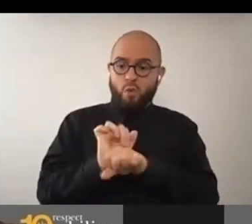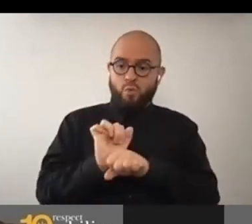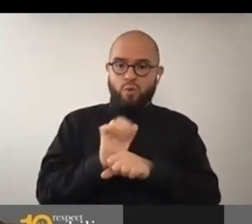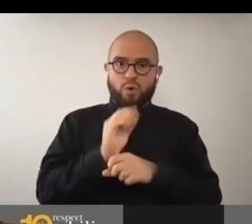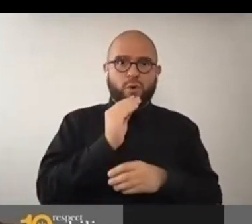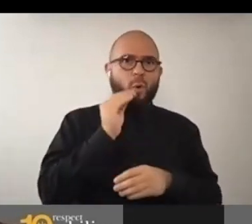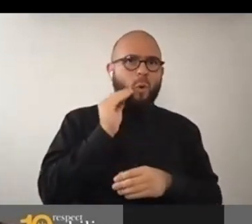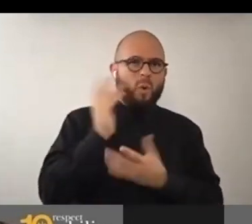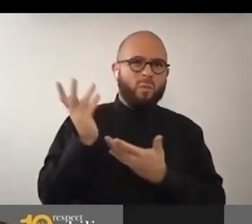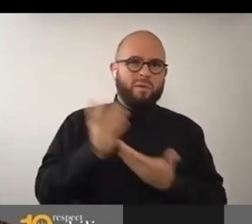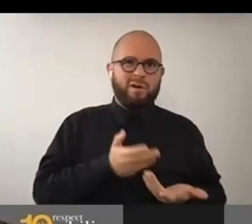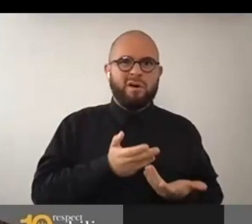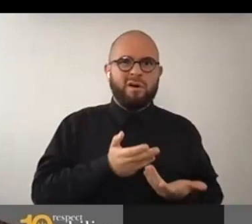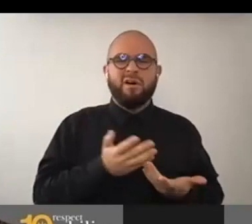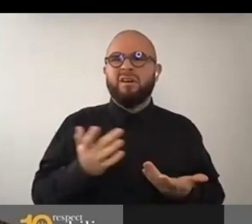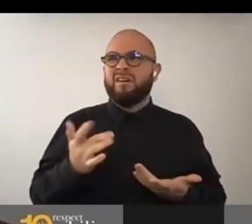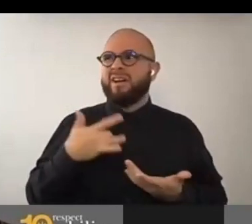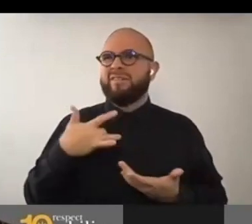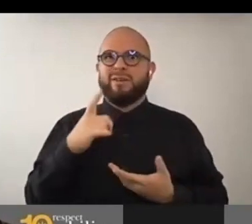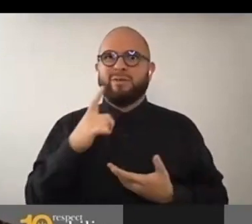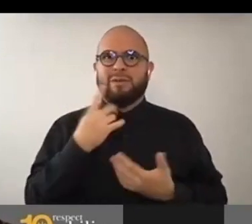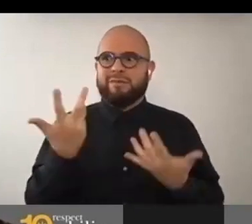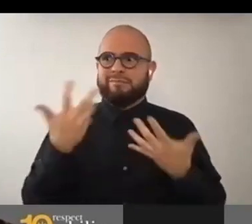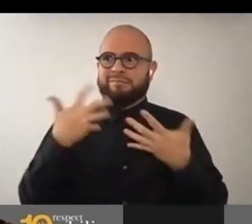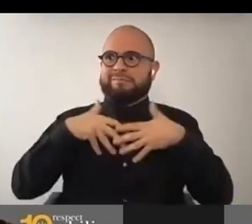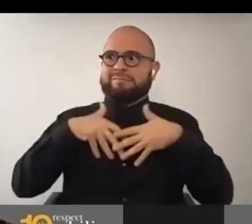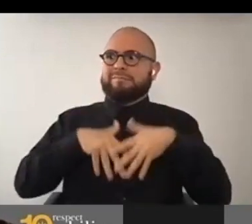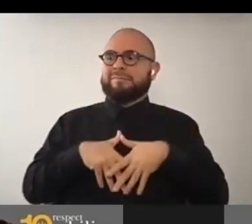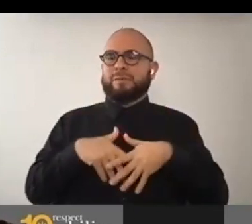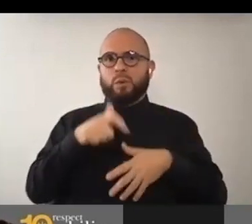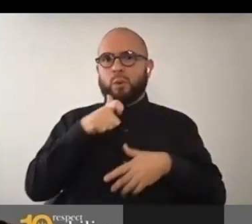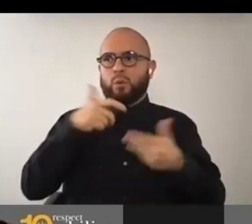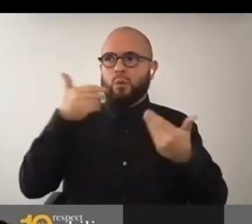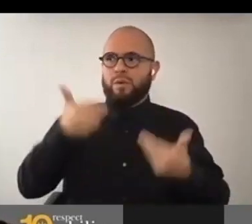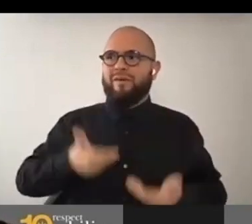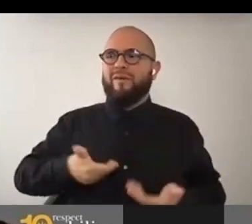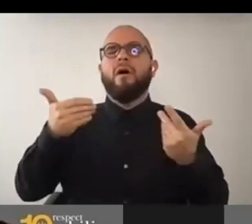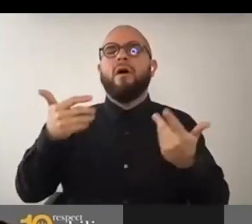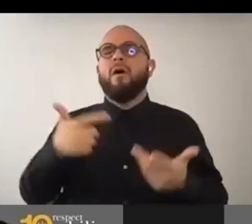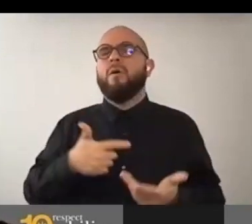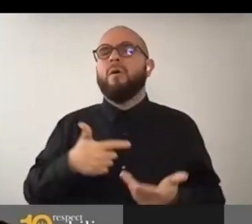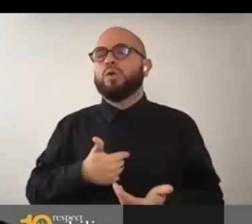such a part of who we are. So I would say that